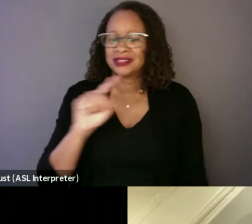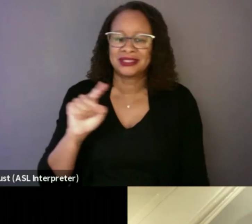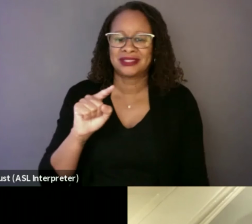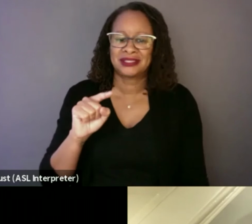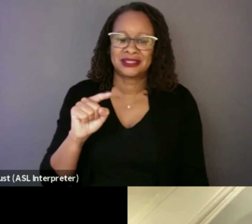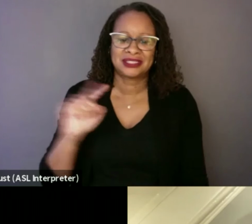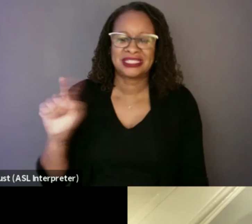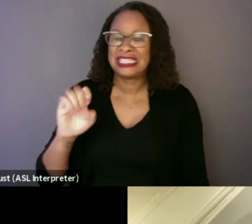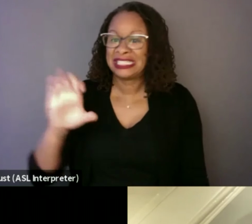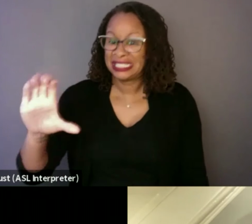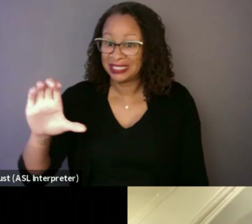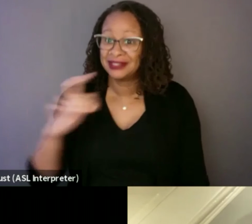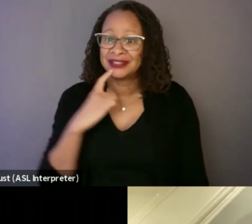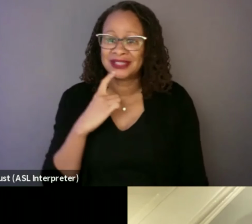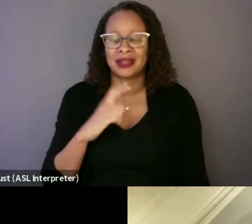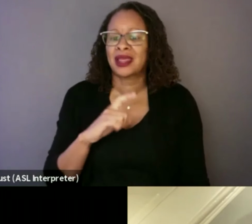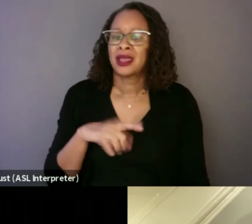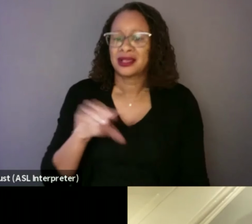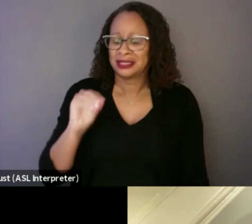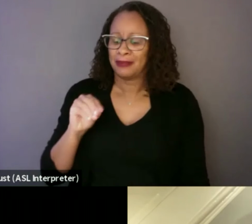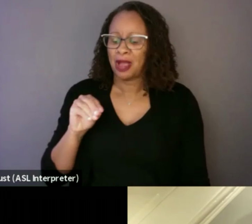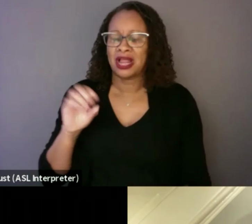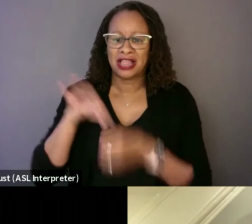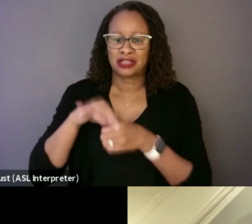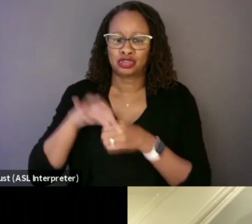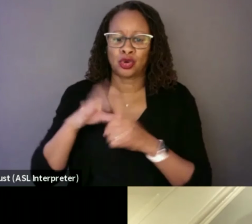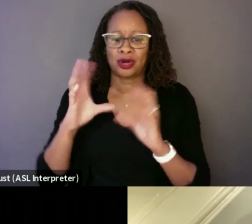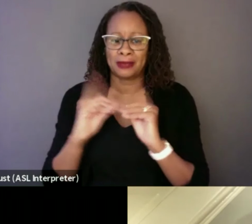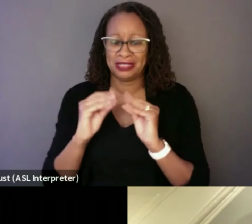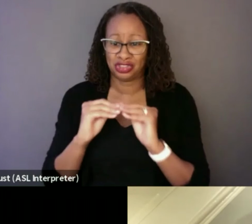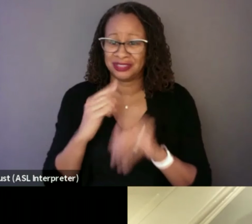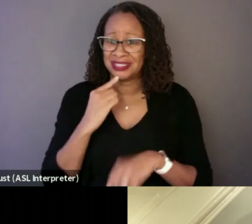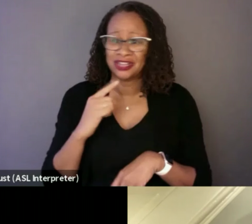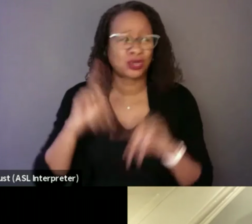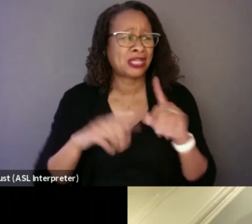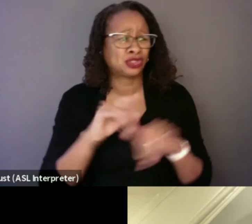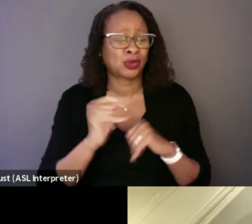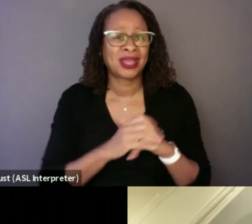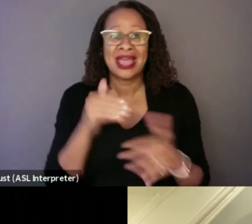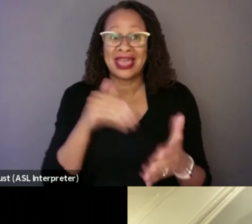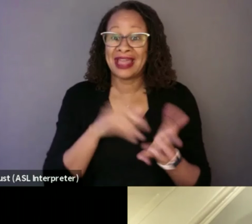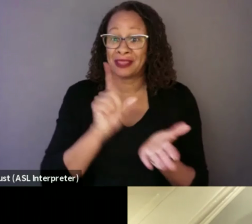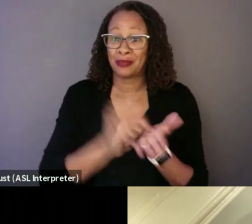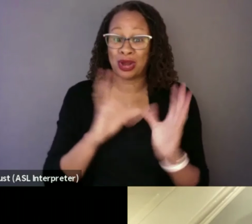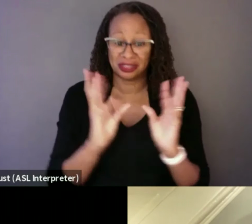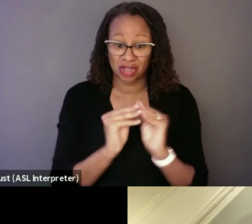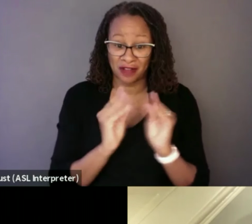Commission said, like, you can't do this. And then they were like, okay, we're gonna do this. And even at the press conference or